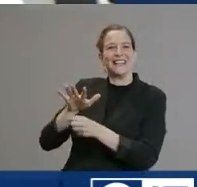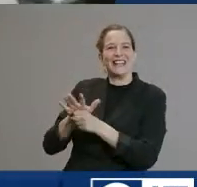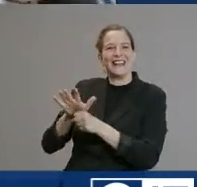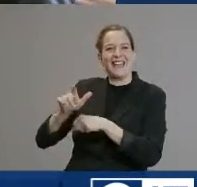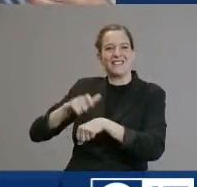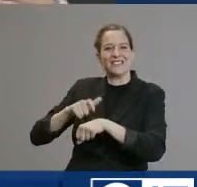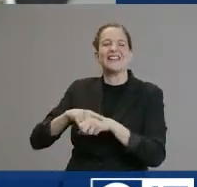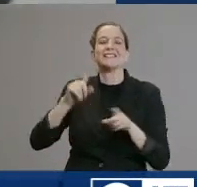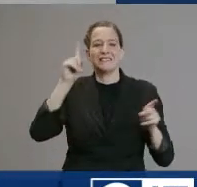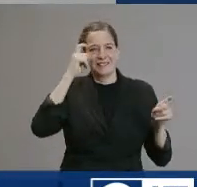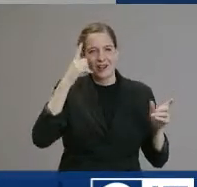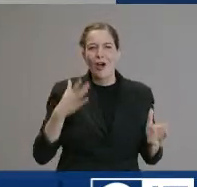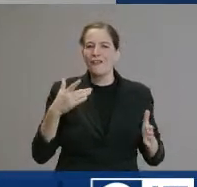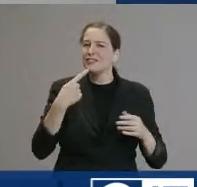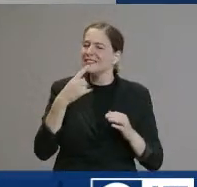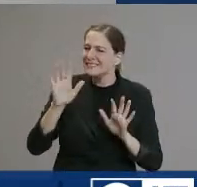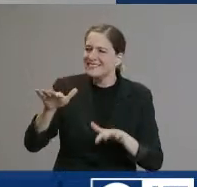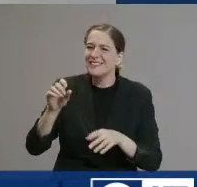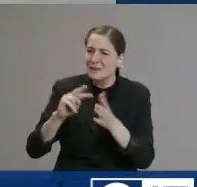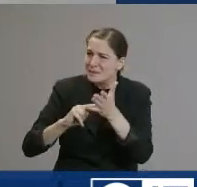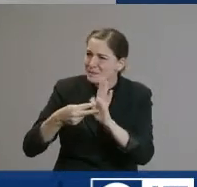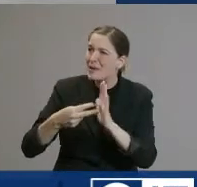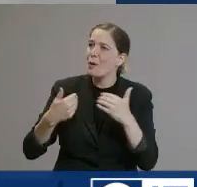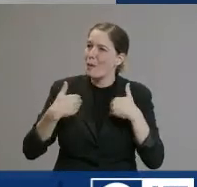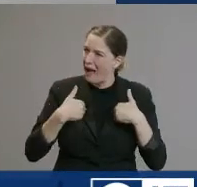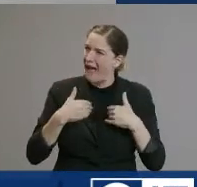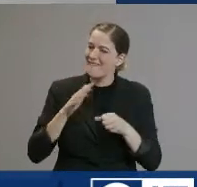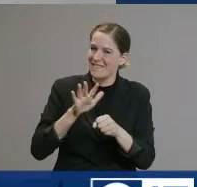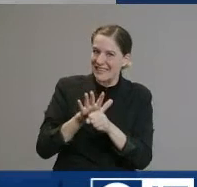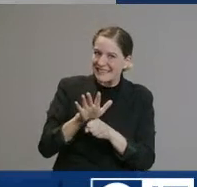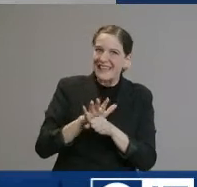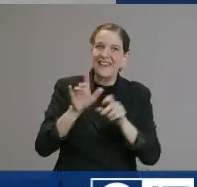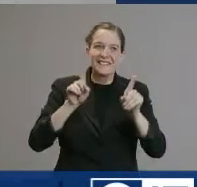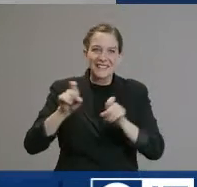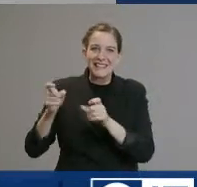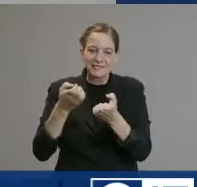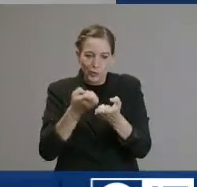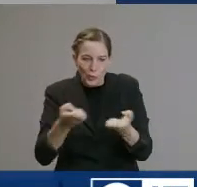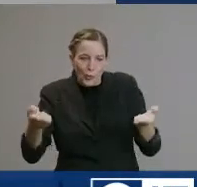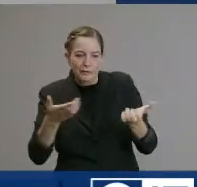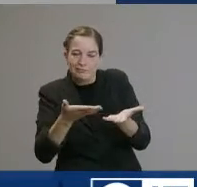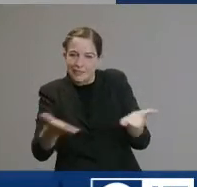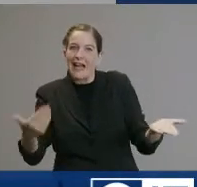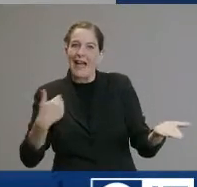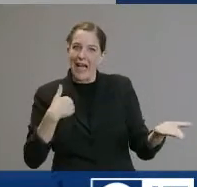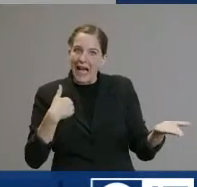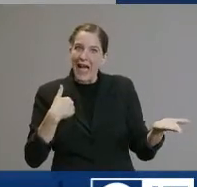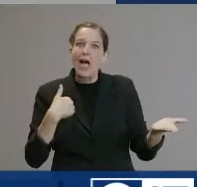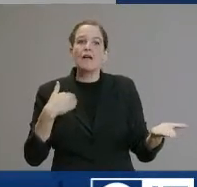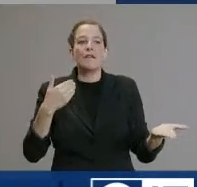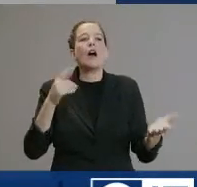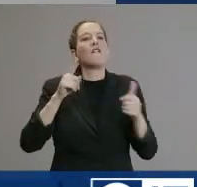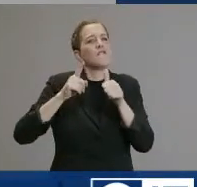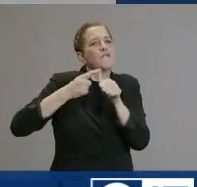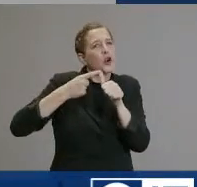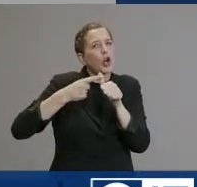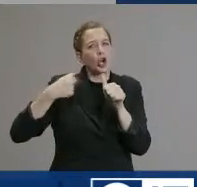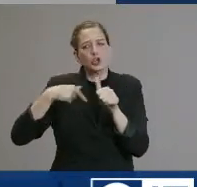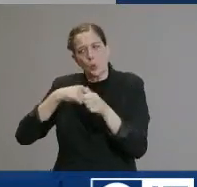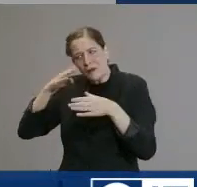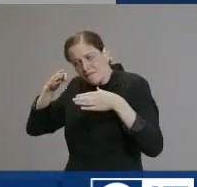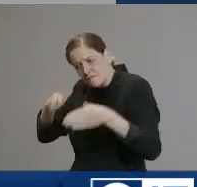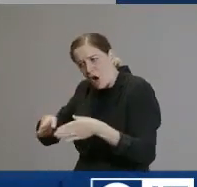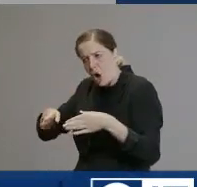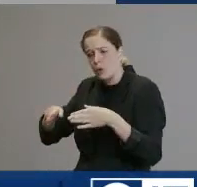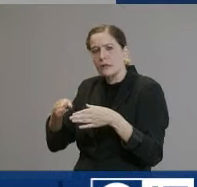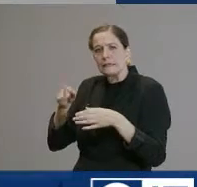and folks that were on the front line, doctors and nurses and emergency medical professionals. And then we went to people that thought they had been